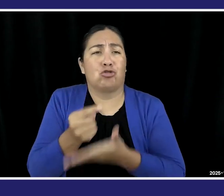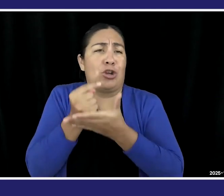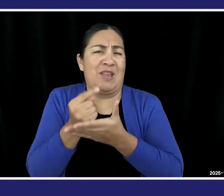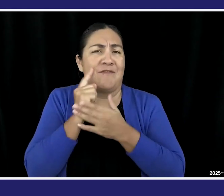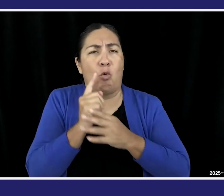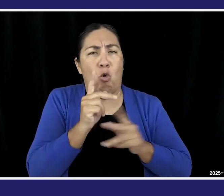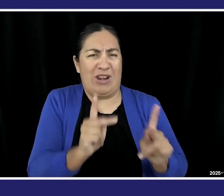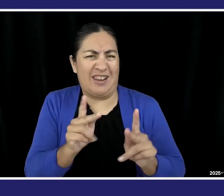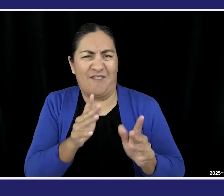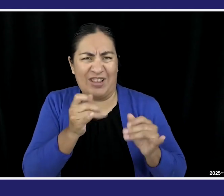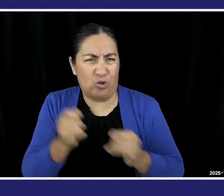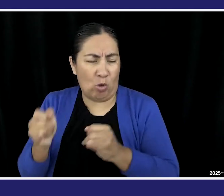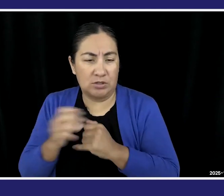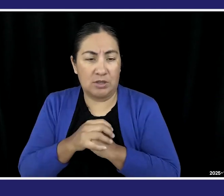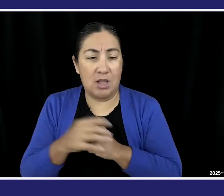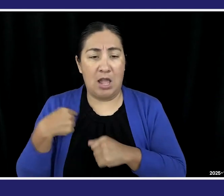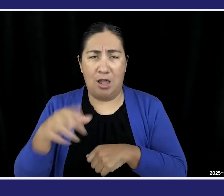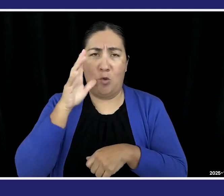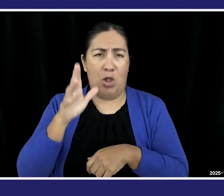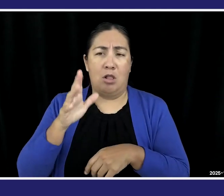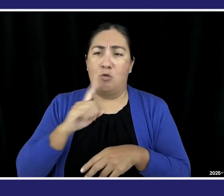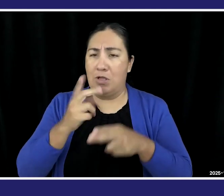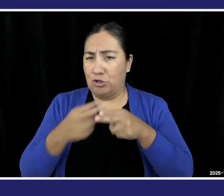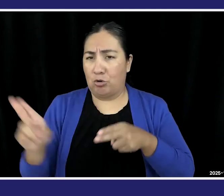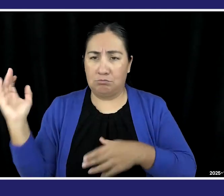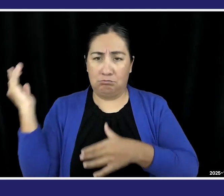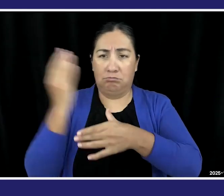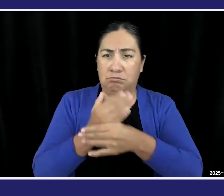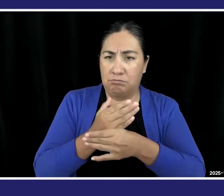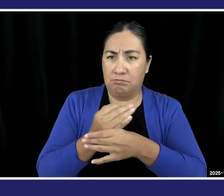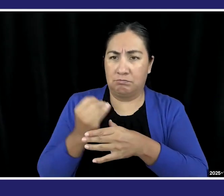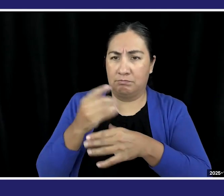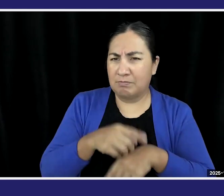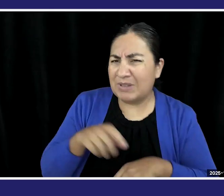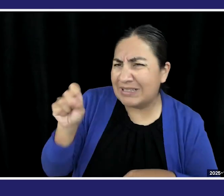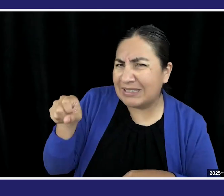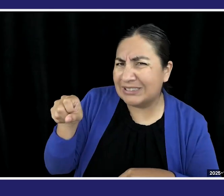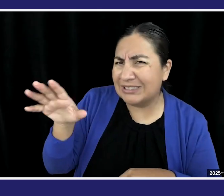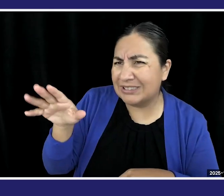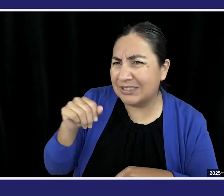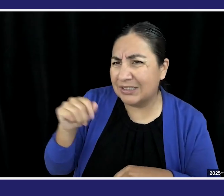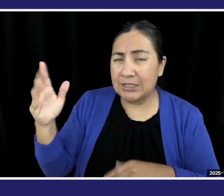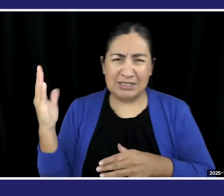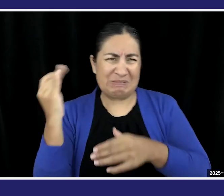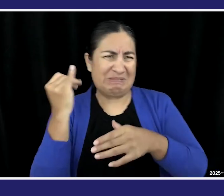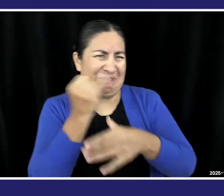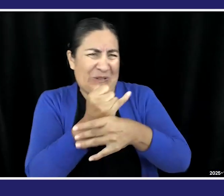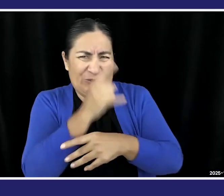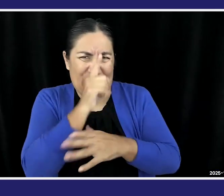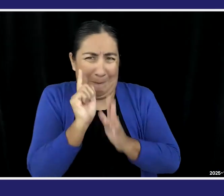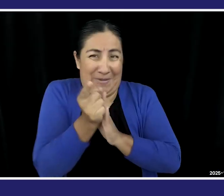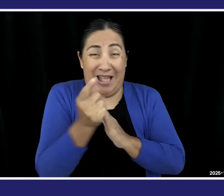going to give you a quick overview of some of the foundational aspects. Yes. Could I interrupt you for 1 second, Trudy? I just wanted